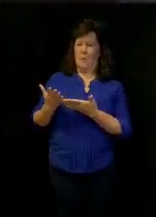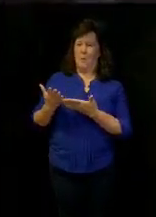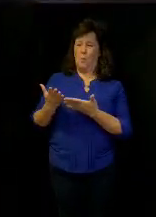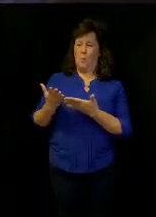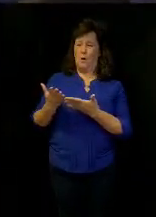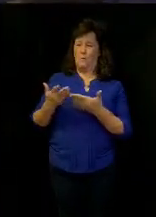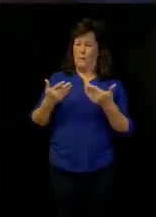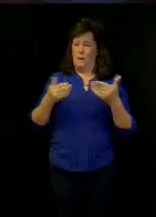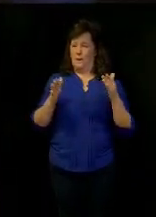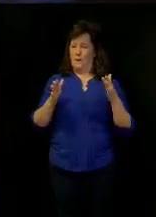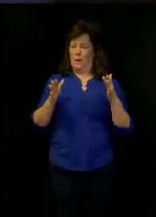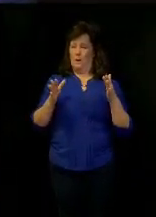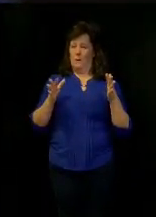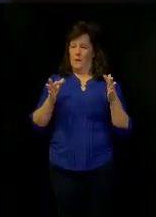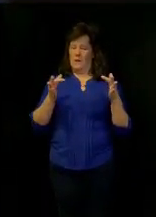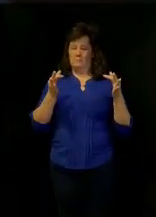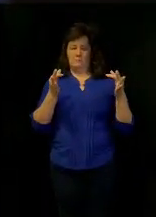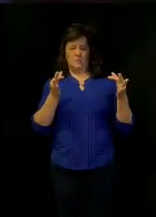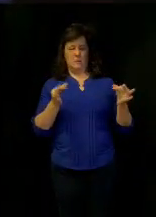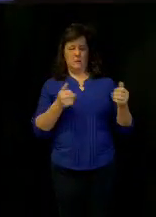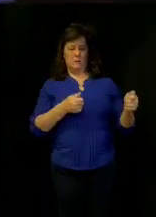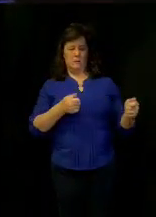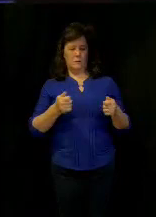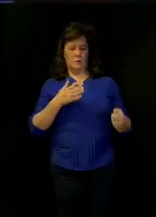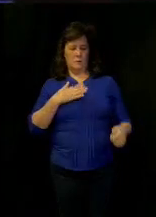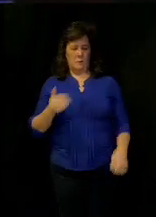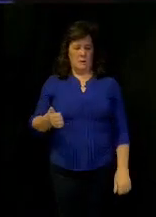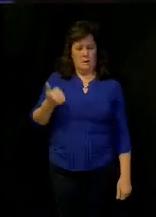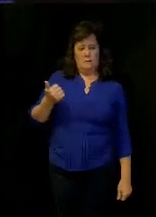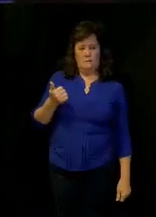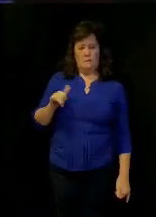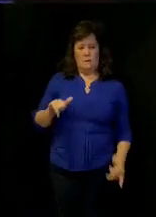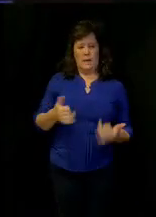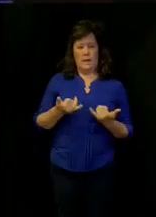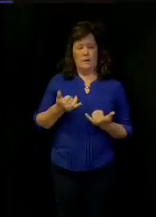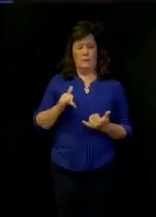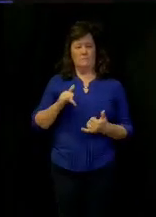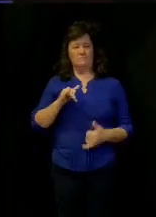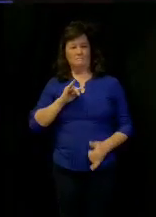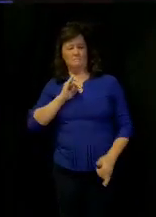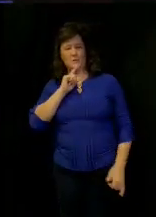decide my life? What am I letting decide how I respond?